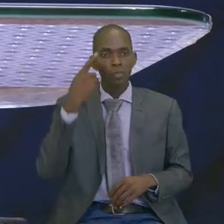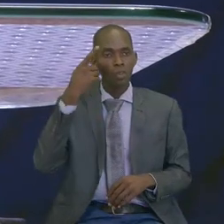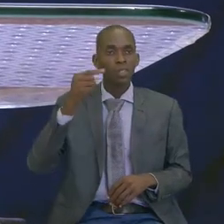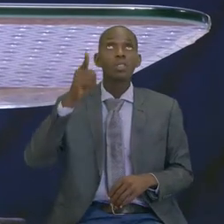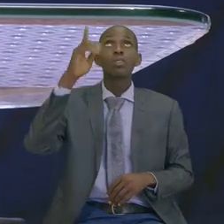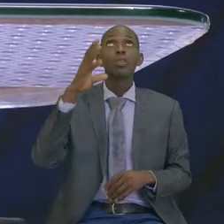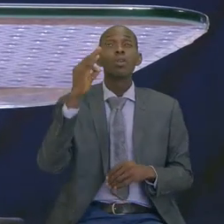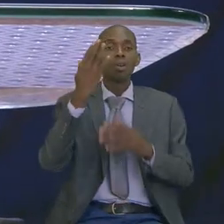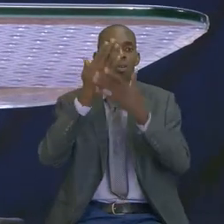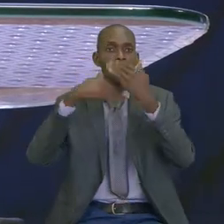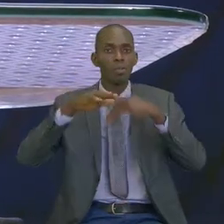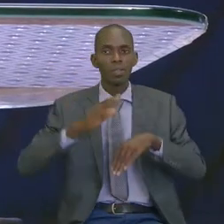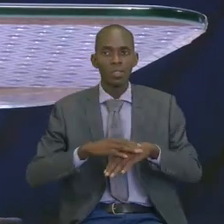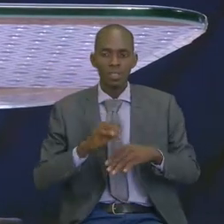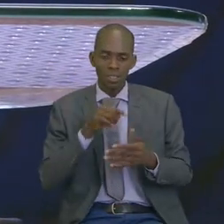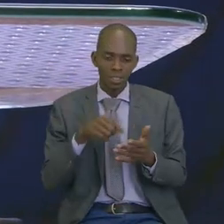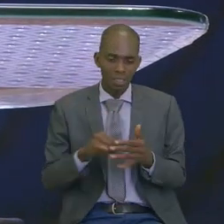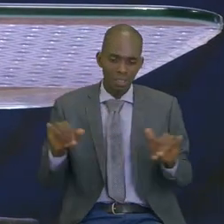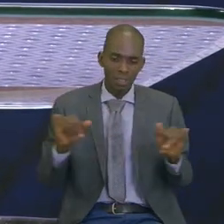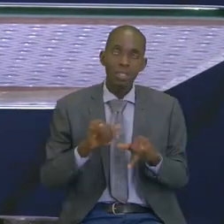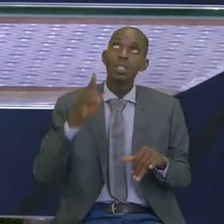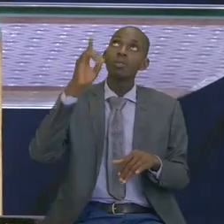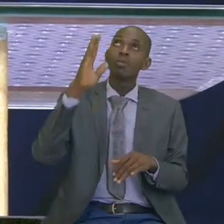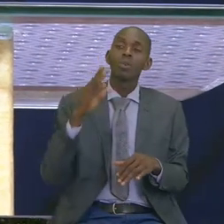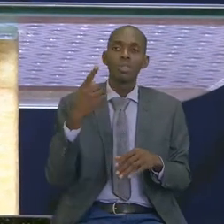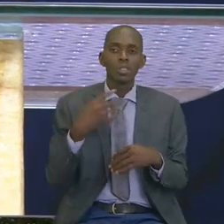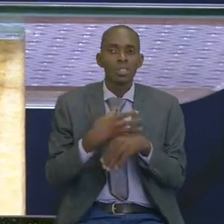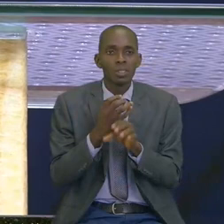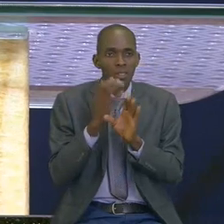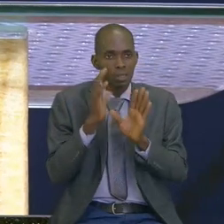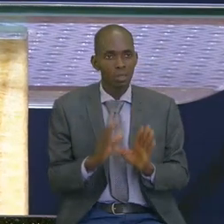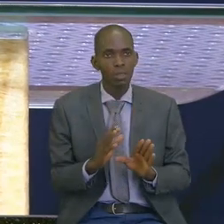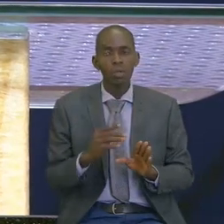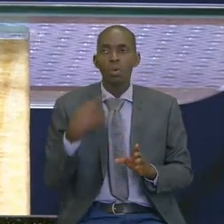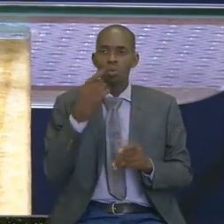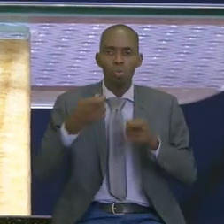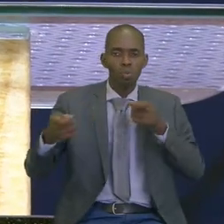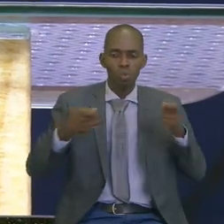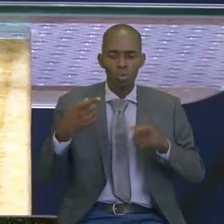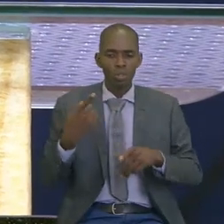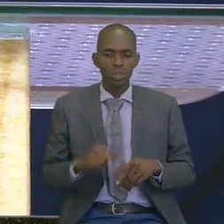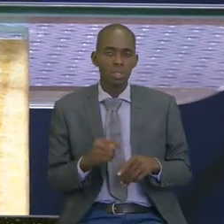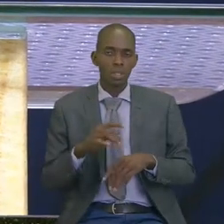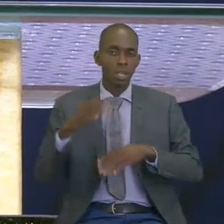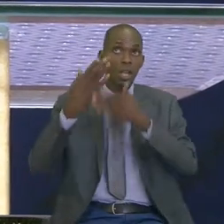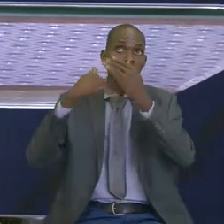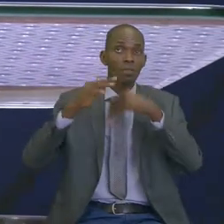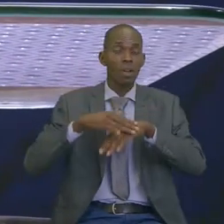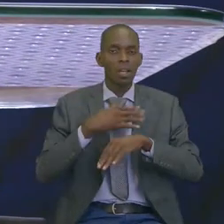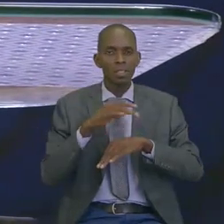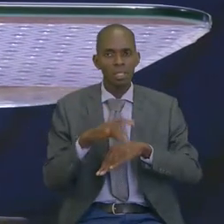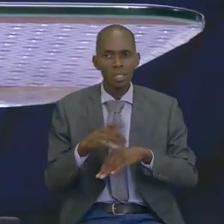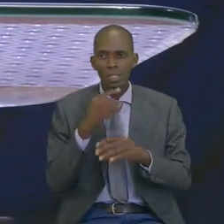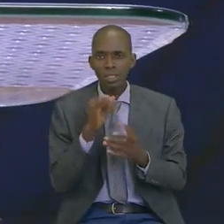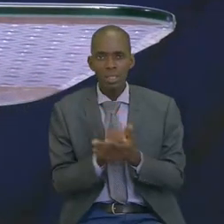same God, the creator, and this same God that rules the heaven and the earth. And Daniel said,